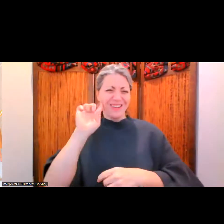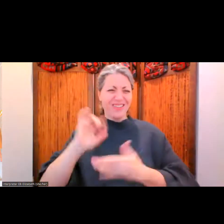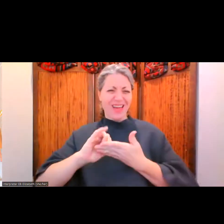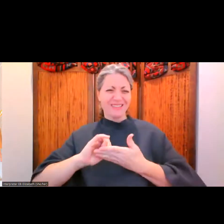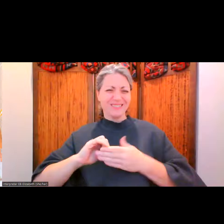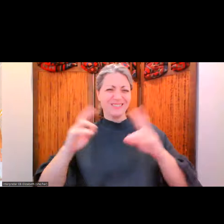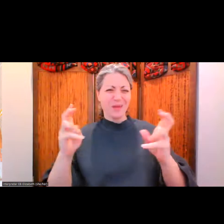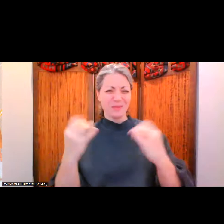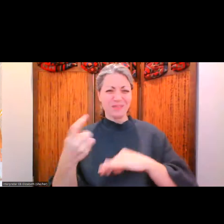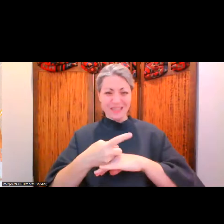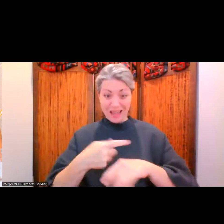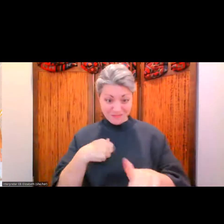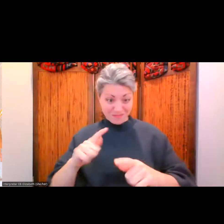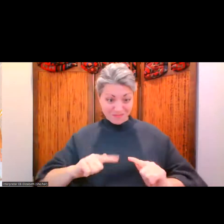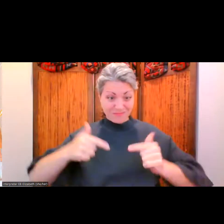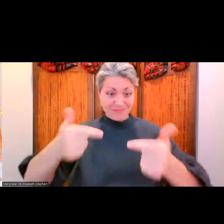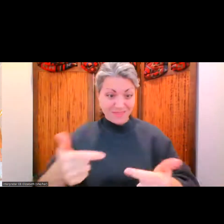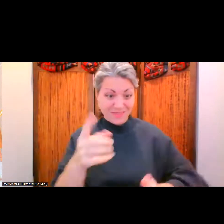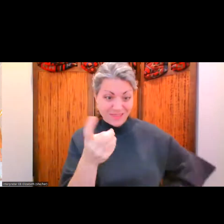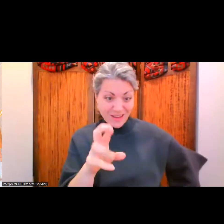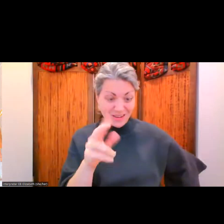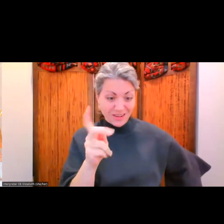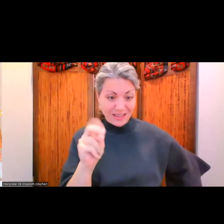ahead and share your screen, I'll turn it over to you.